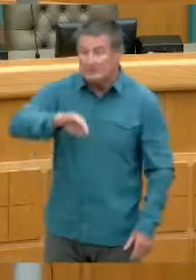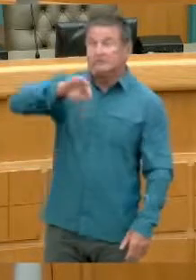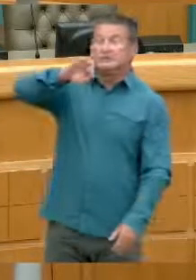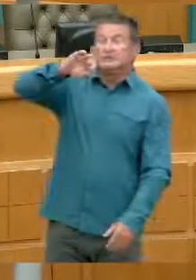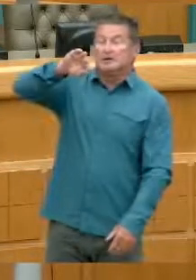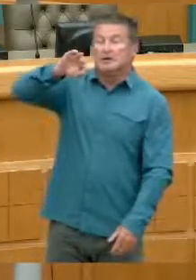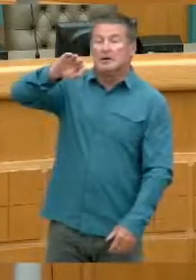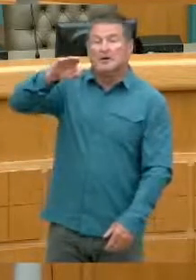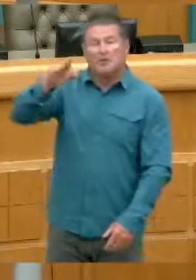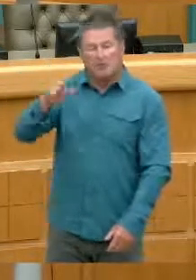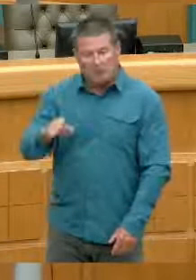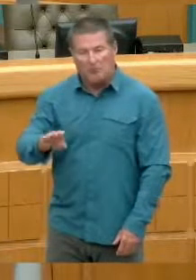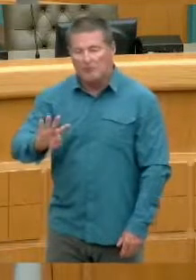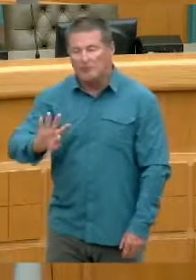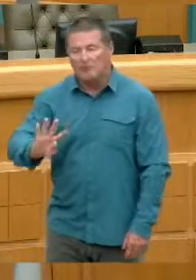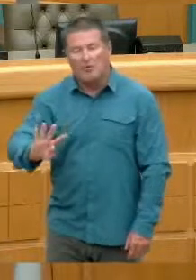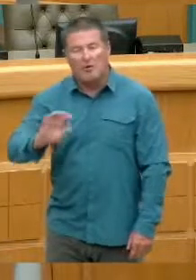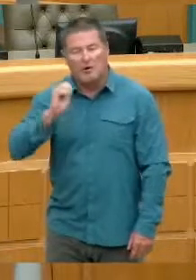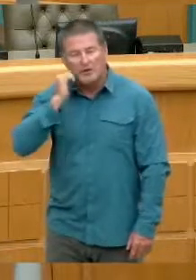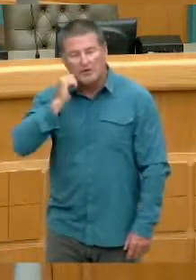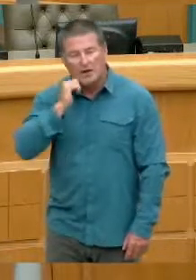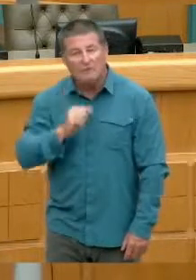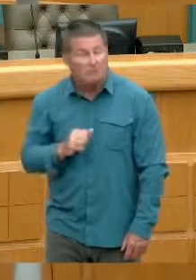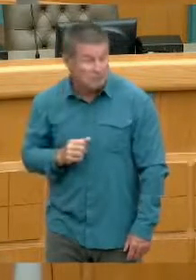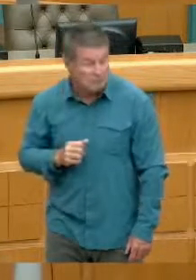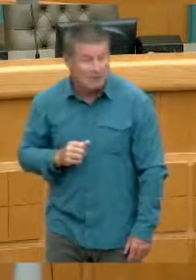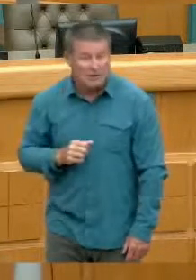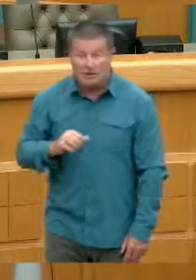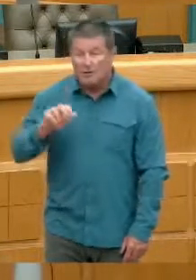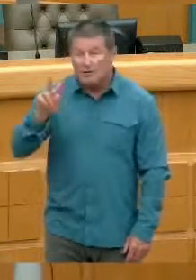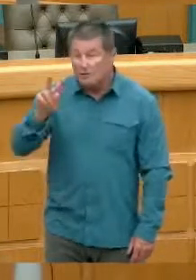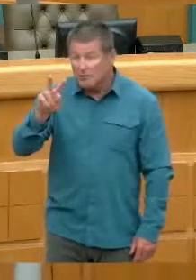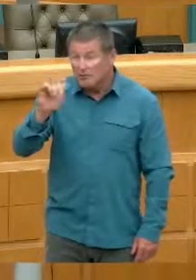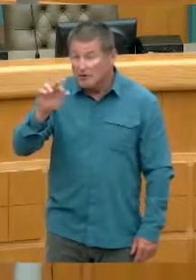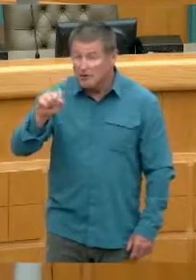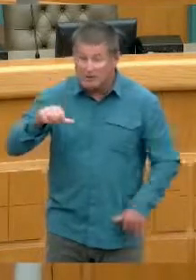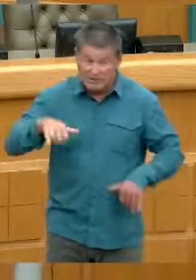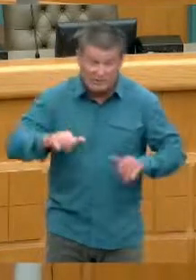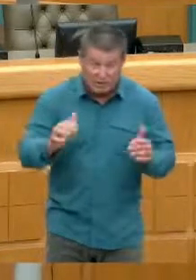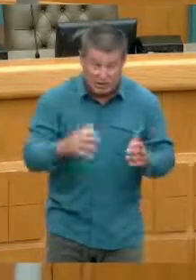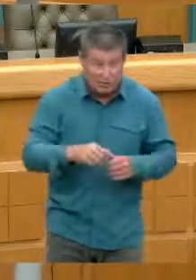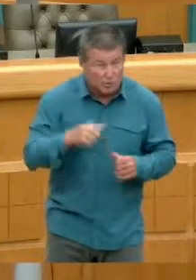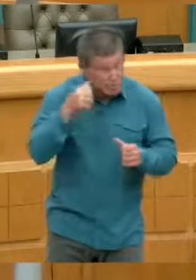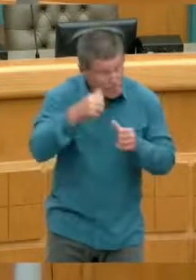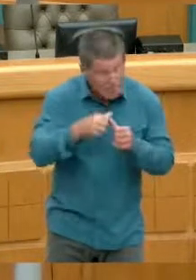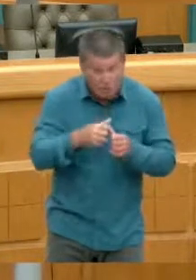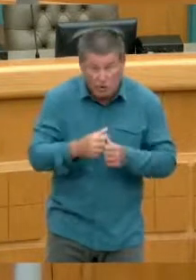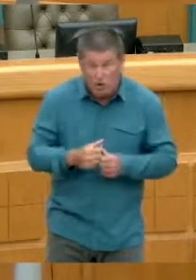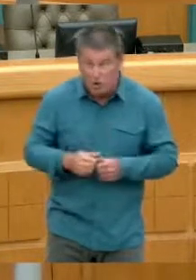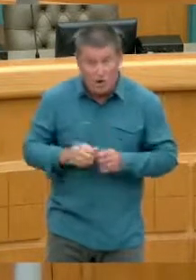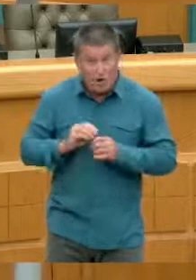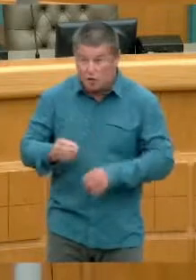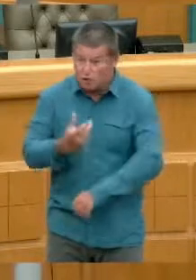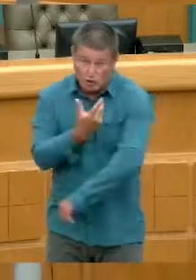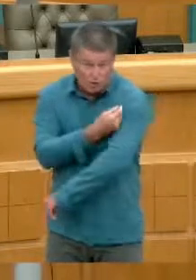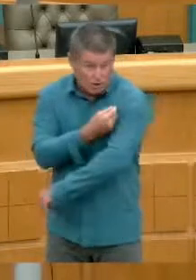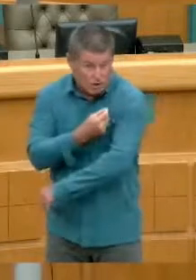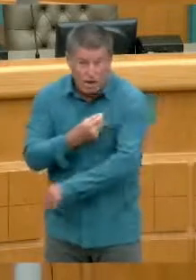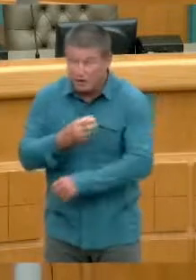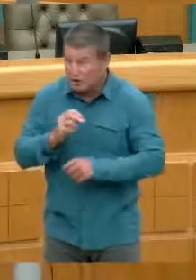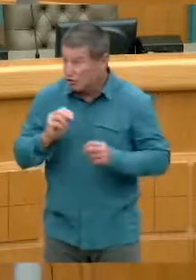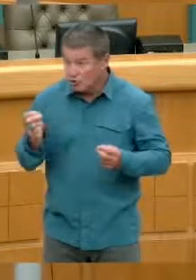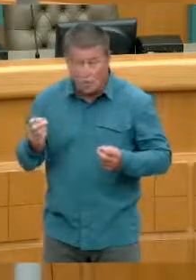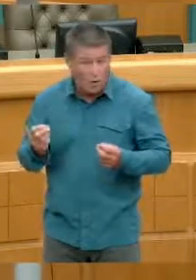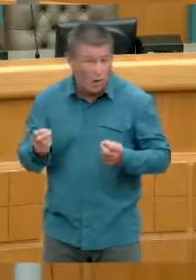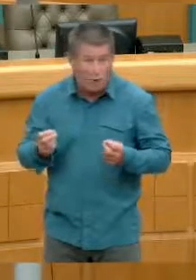4. And so we have to be mindful that the virus is still here, still active. There still is no antibodies. There still is